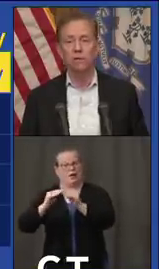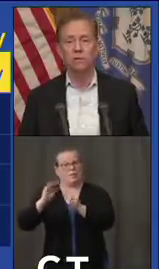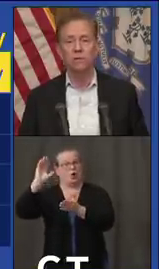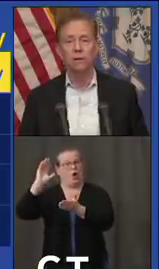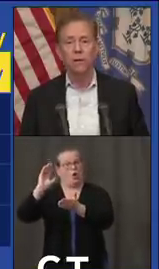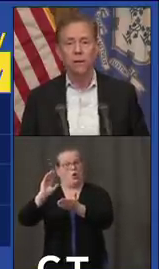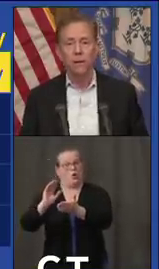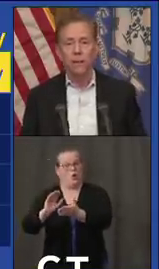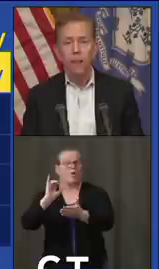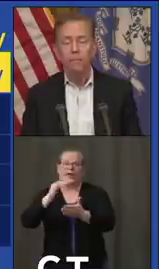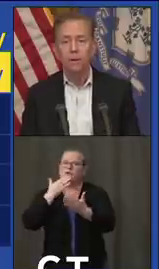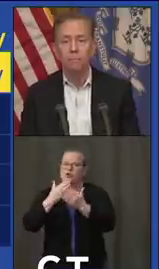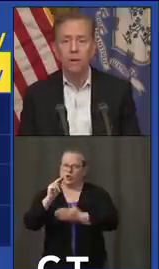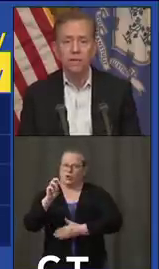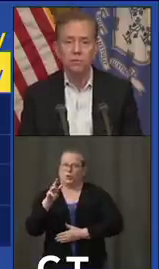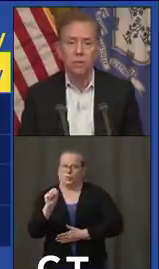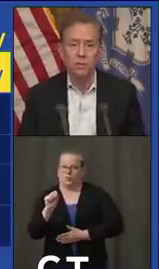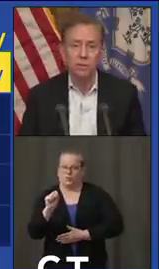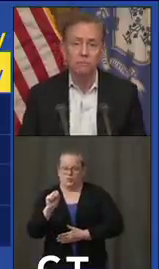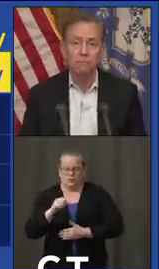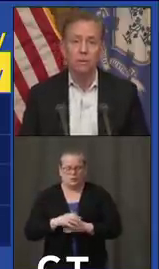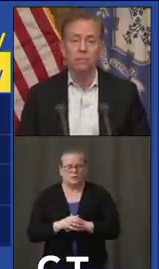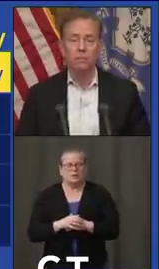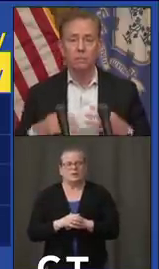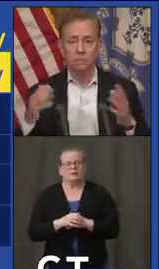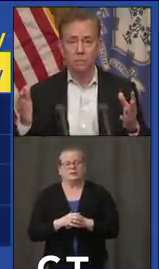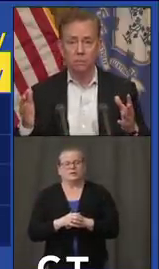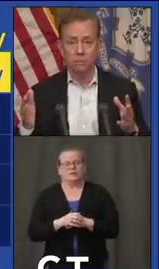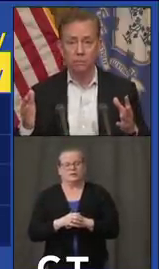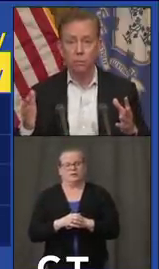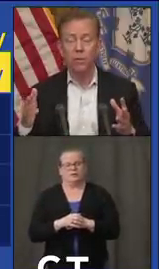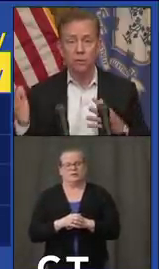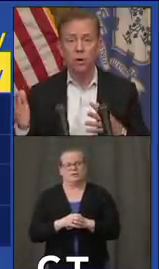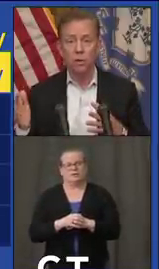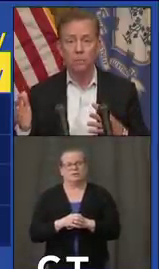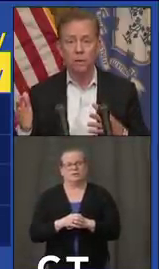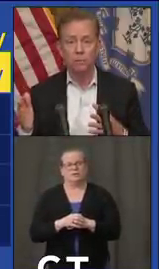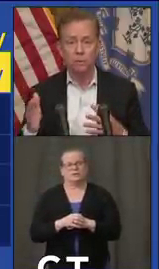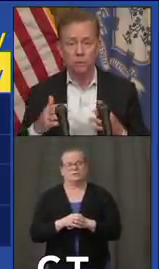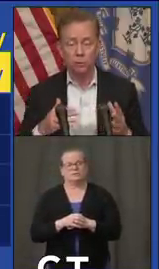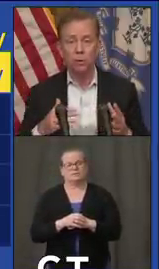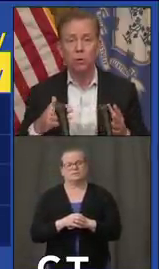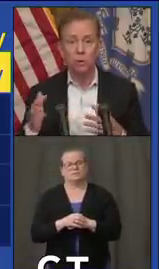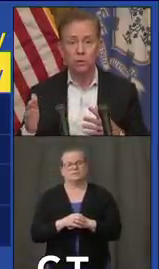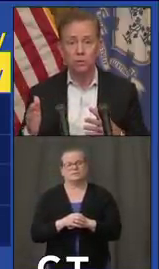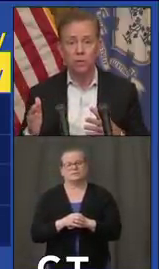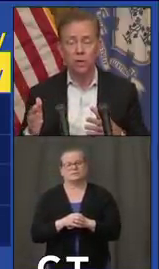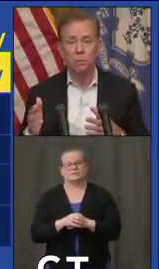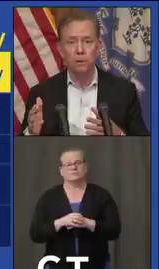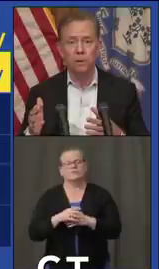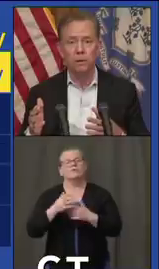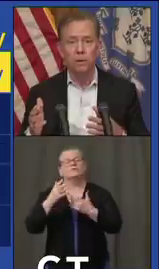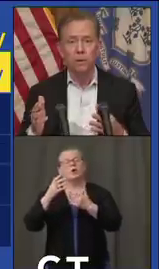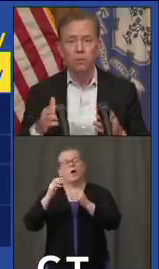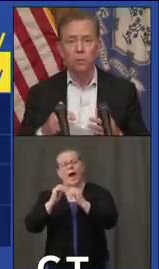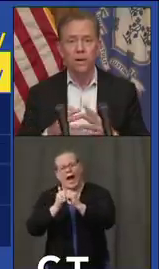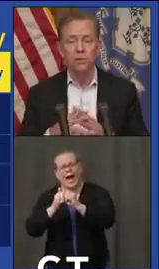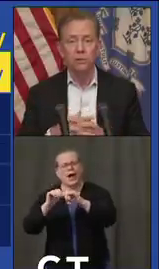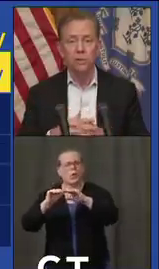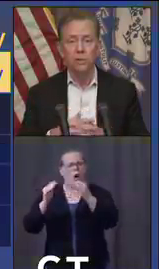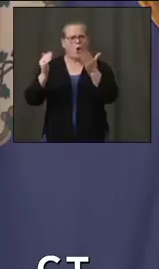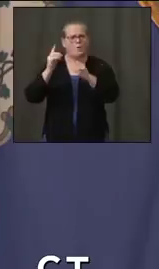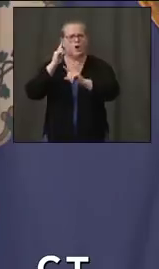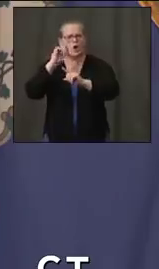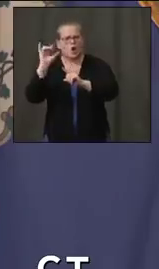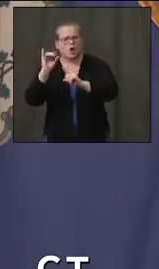for us. But I just wanted to, before we talk about the protocols and reopening, remind